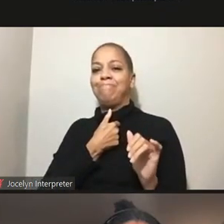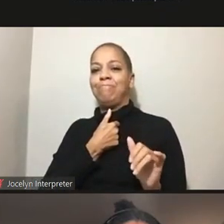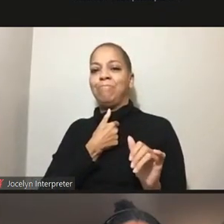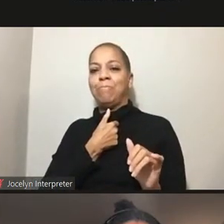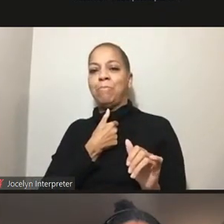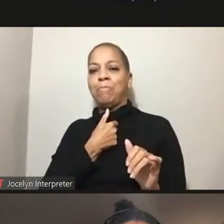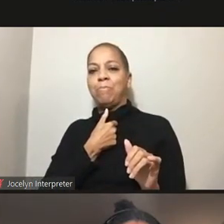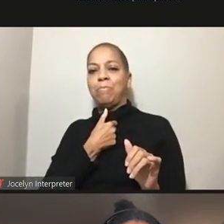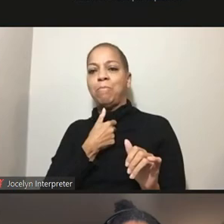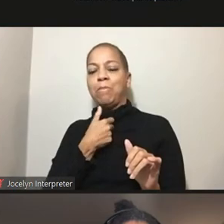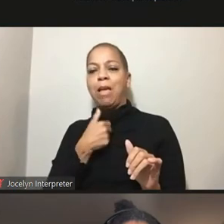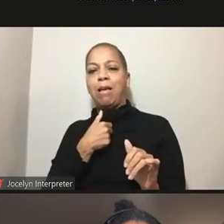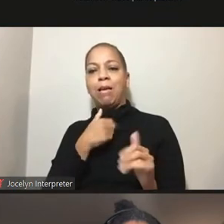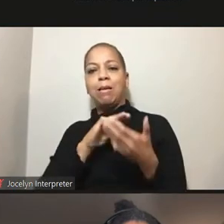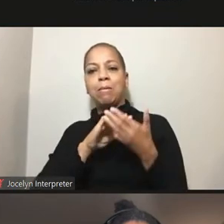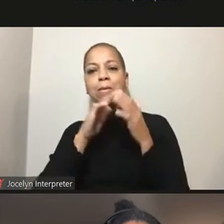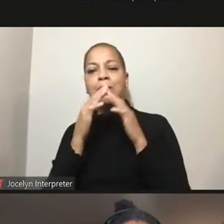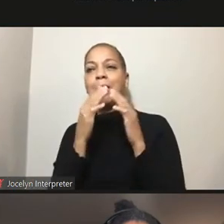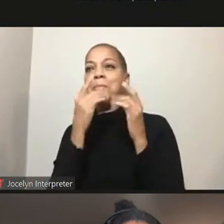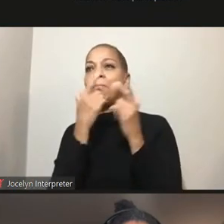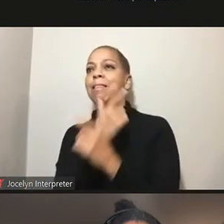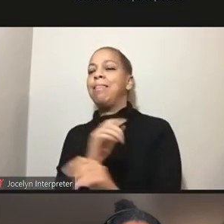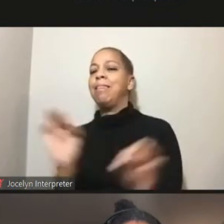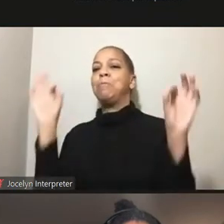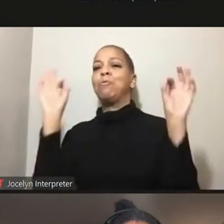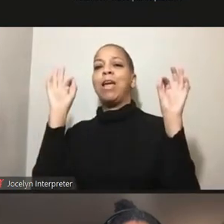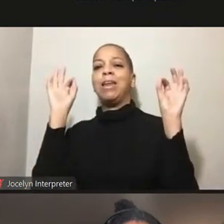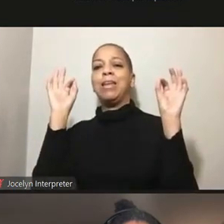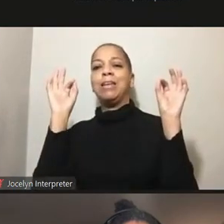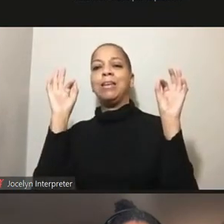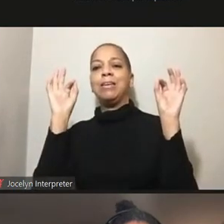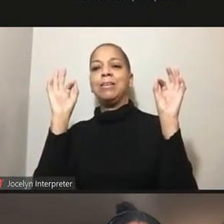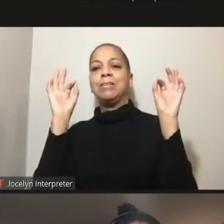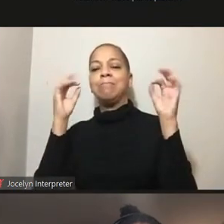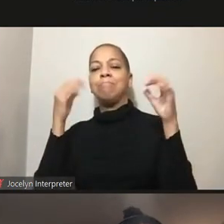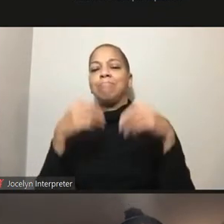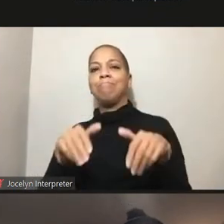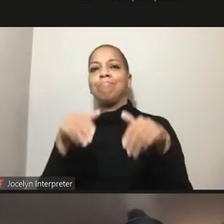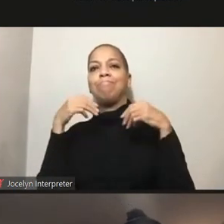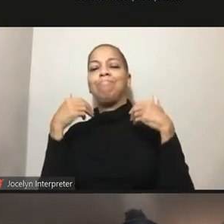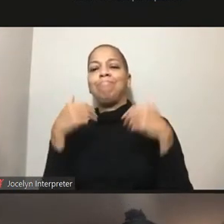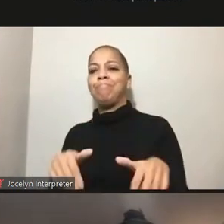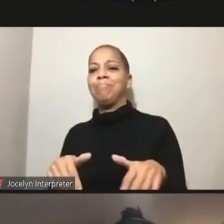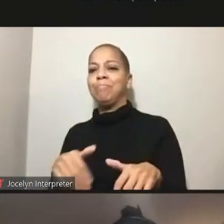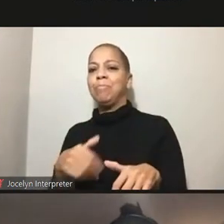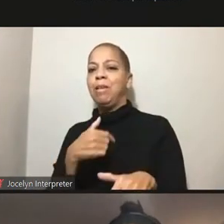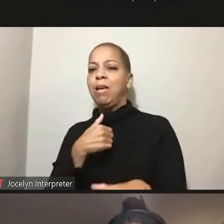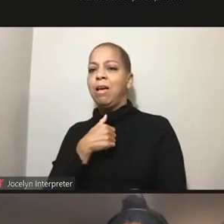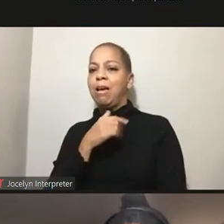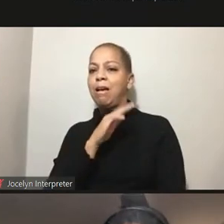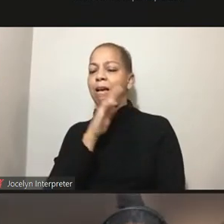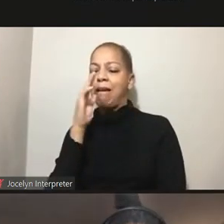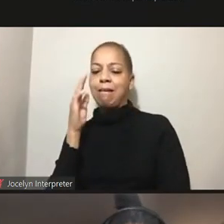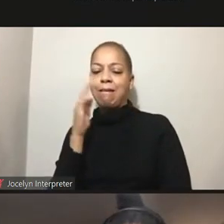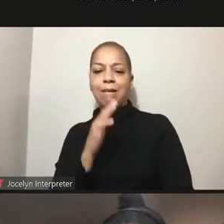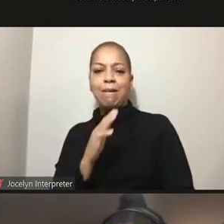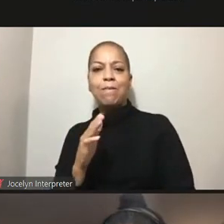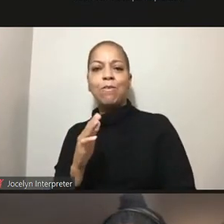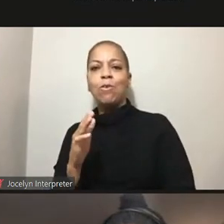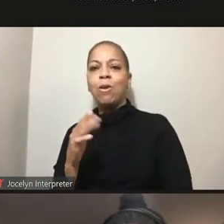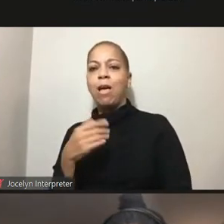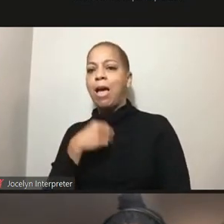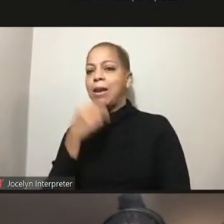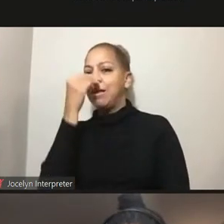I just became liberated in the most remarkable way. I just didn't